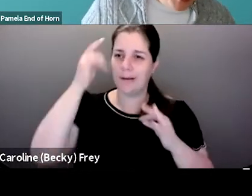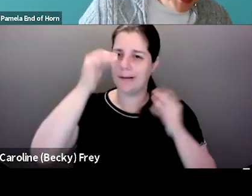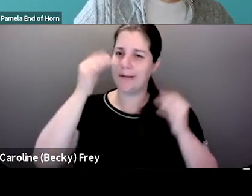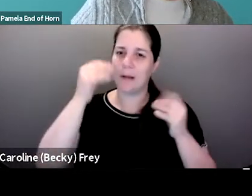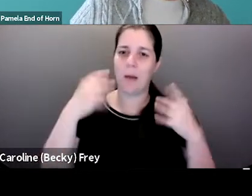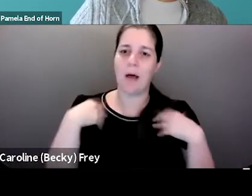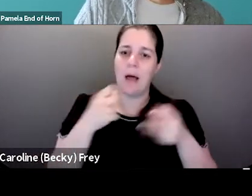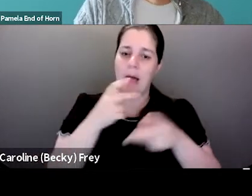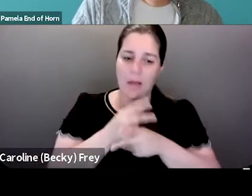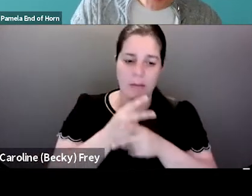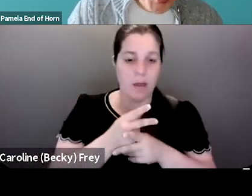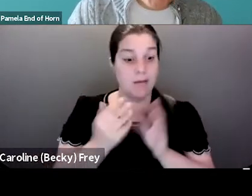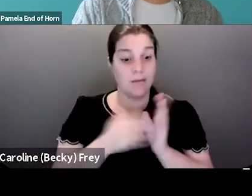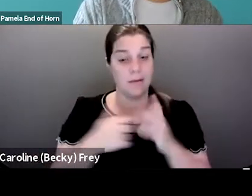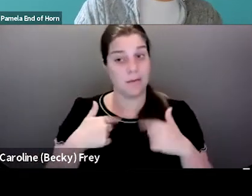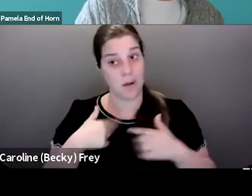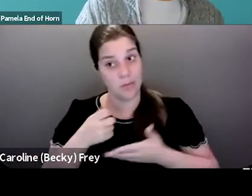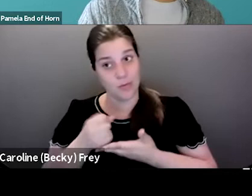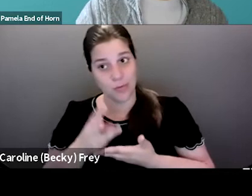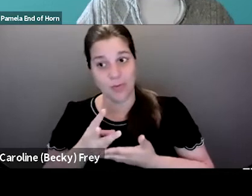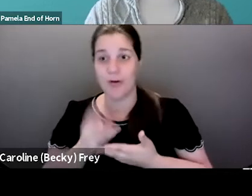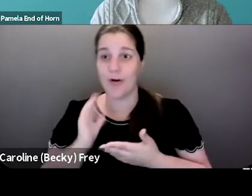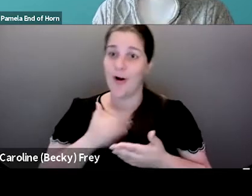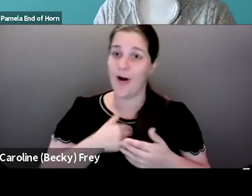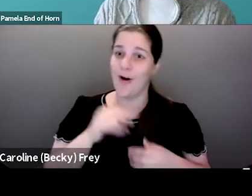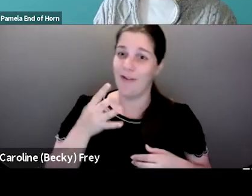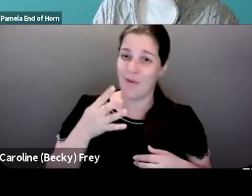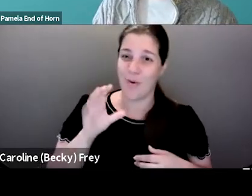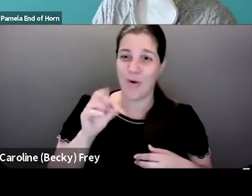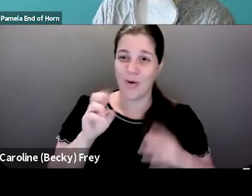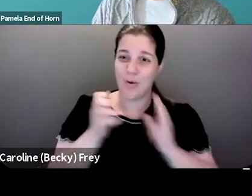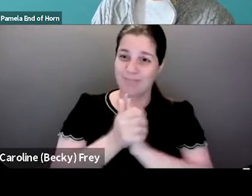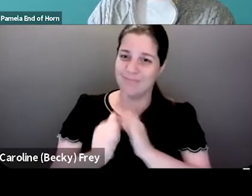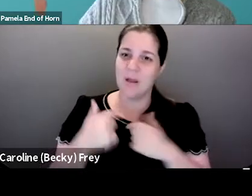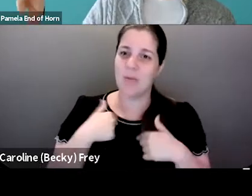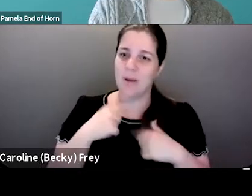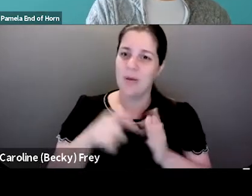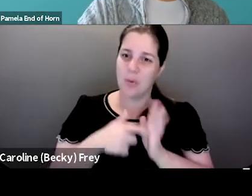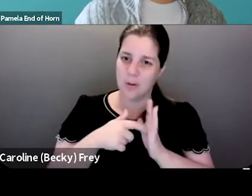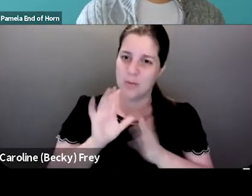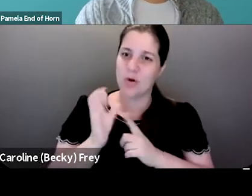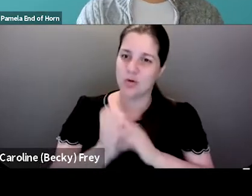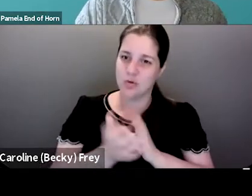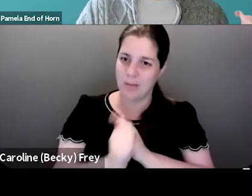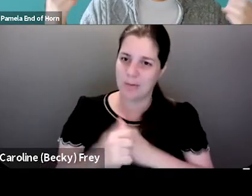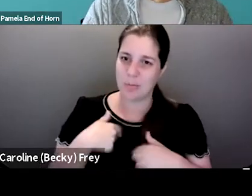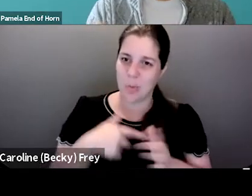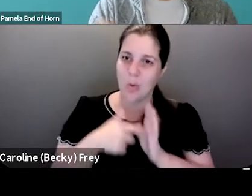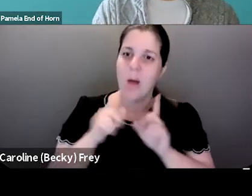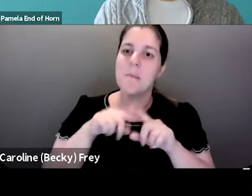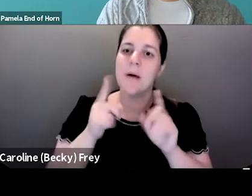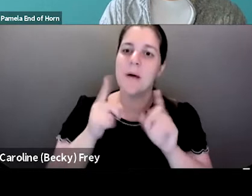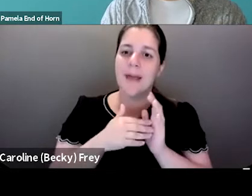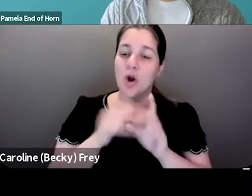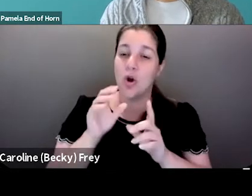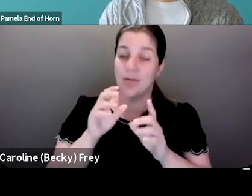healthcare. In fact, I'm a social worker. It's one of our core competencies. We have to be culturally competent. But the reality is that